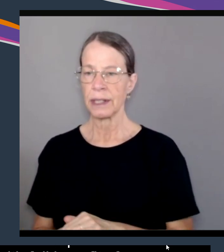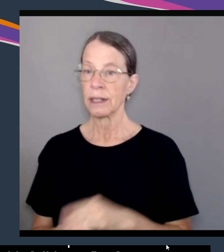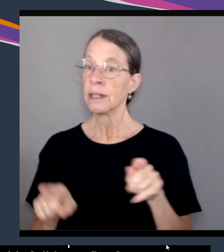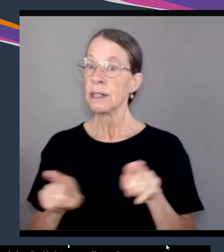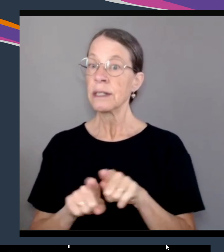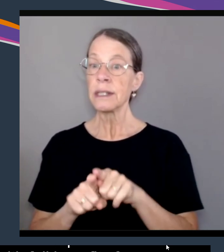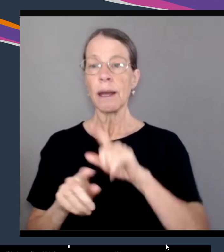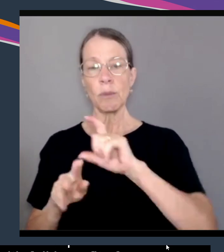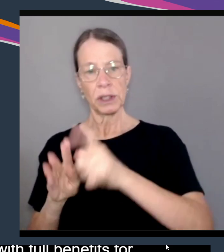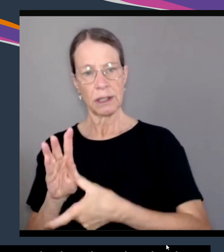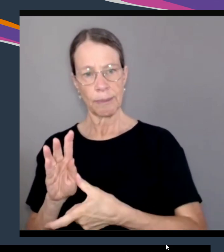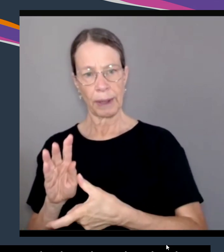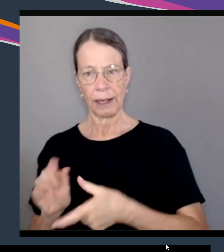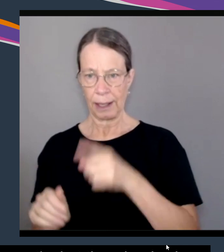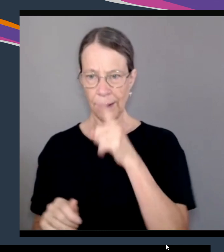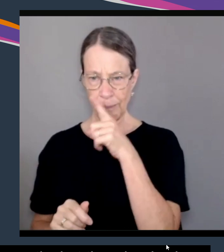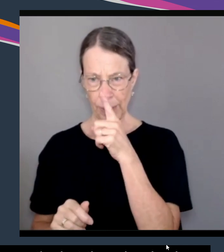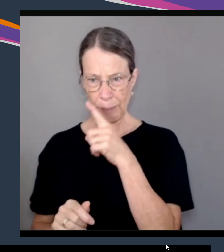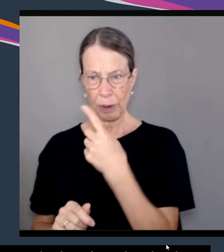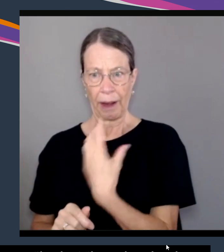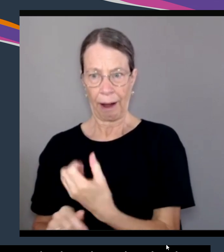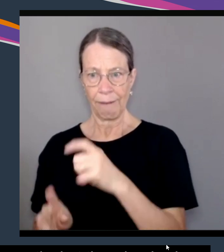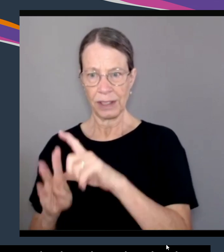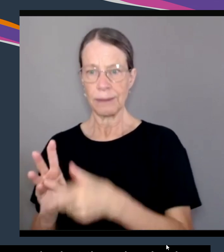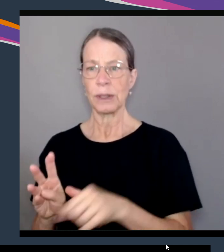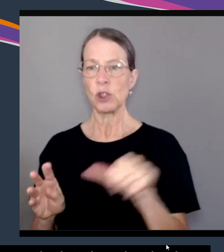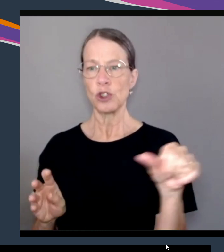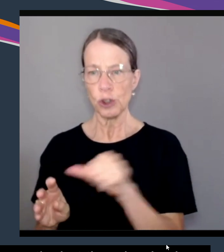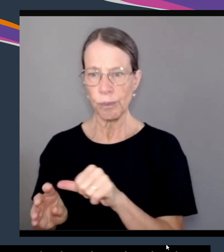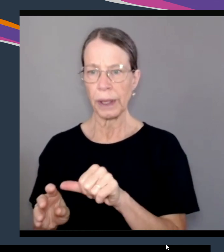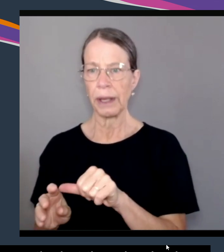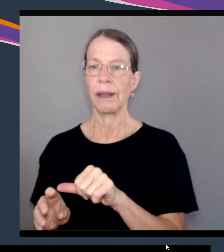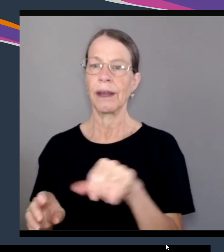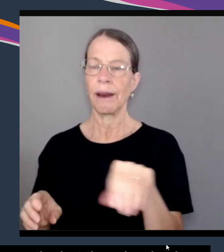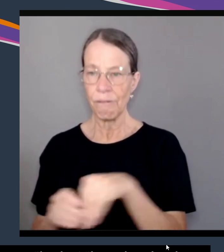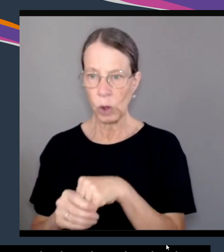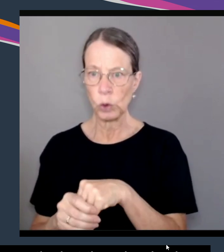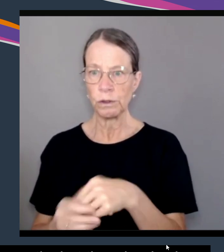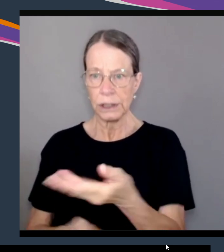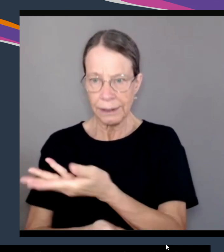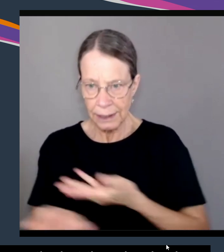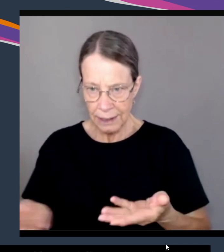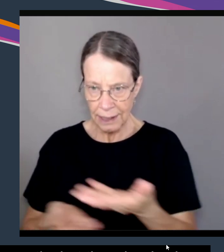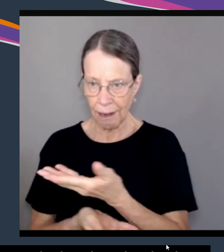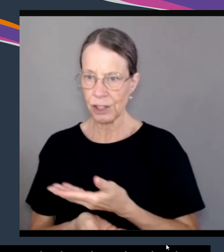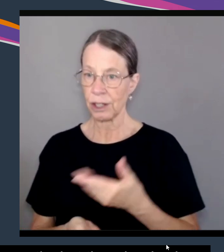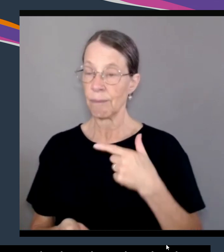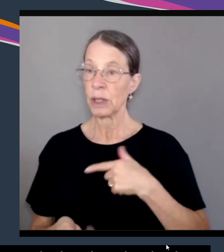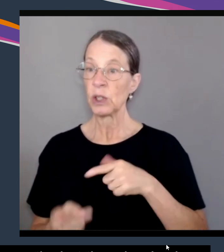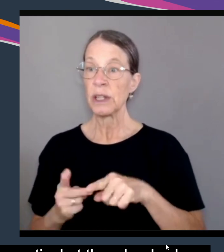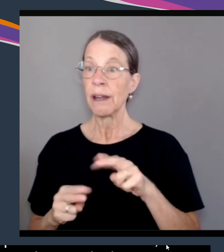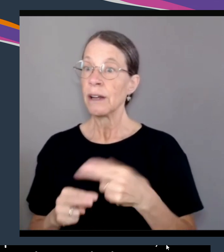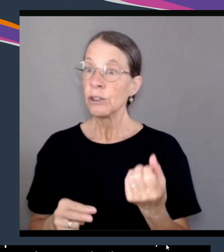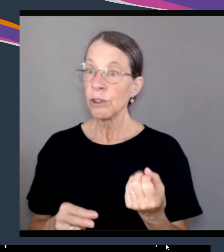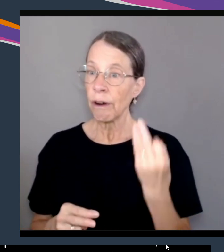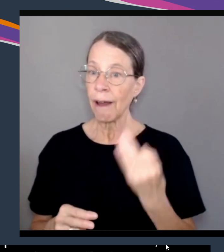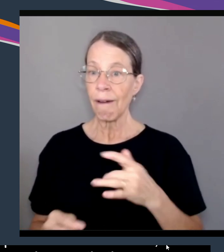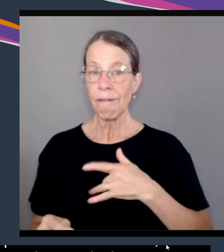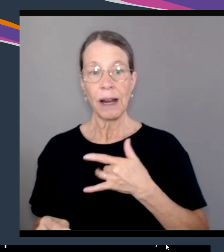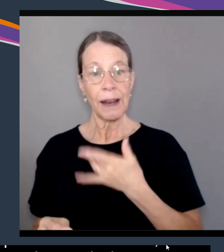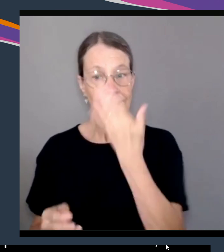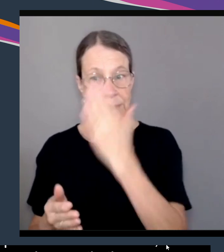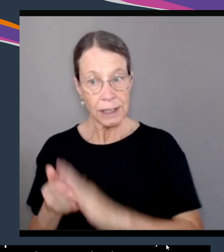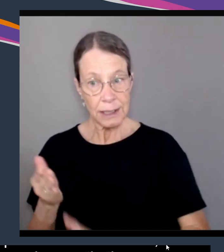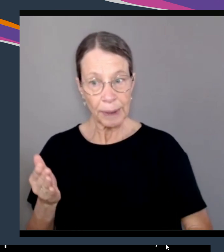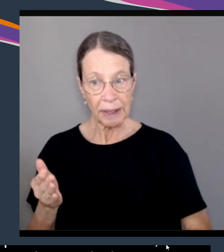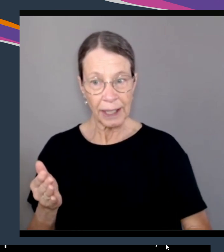need to be at the table, because without that lived experience shaping the work, we miss crucial